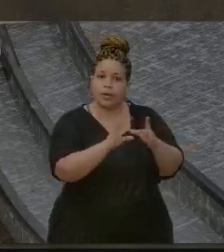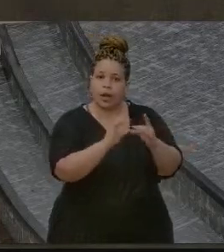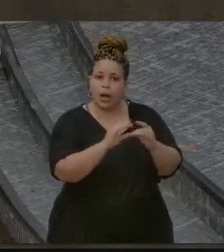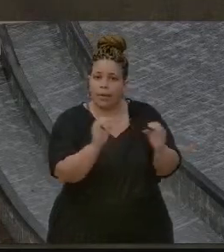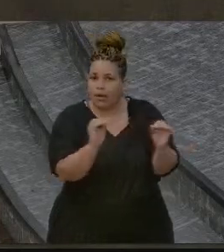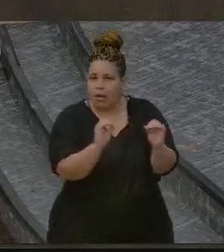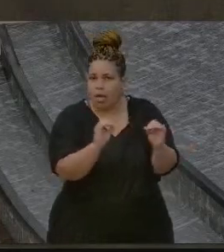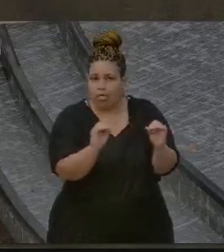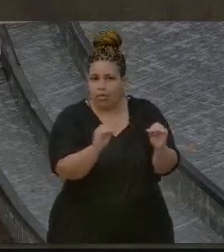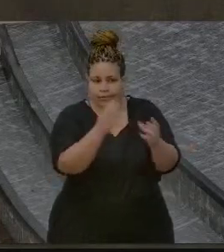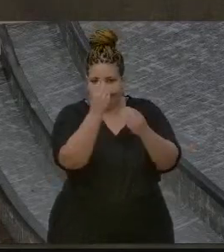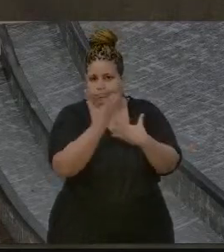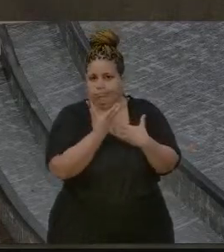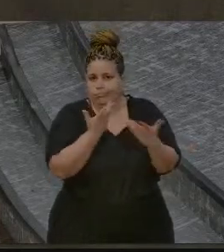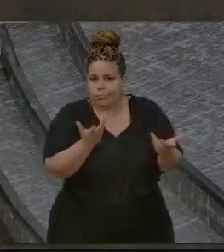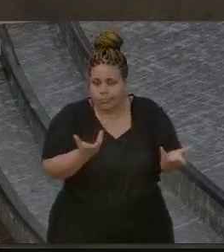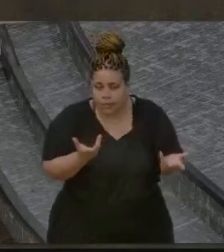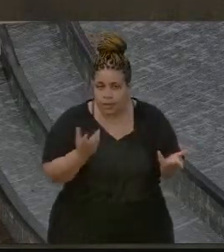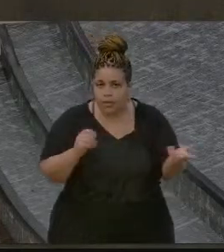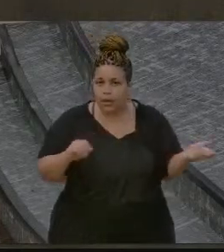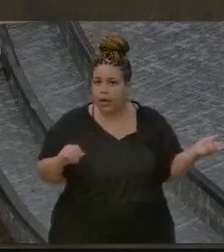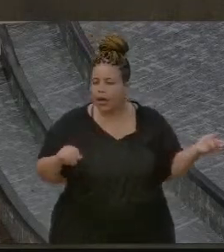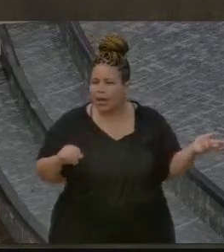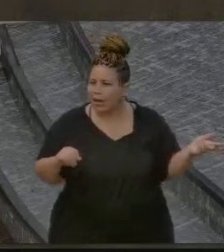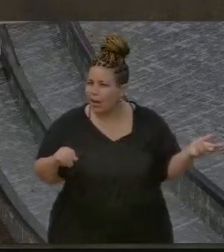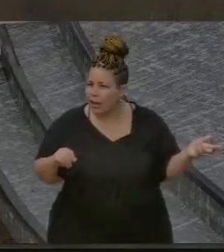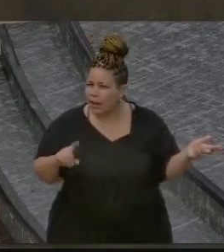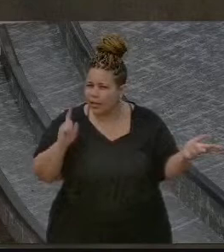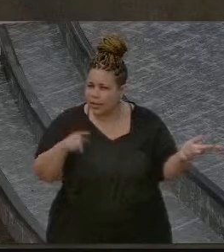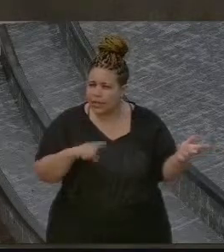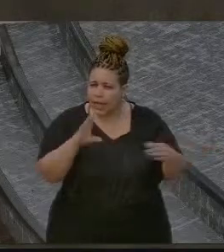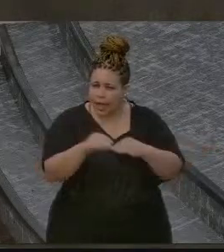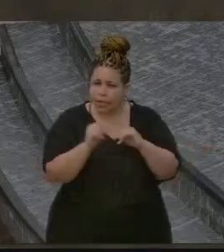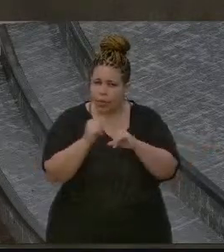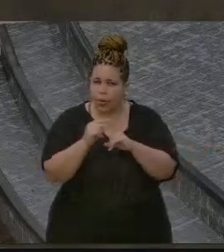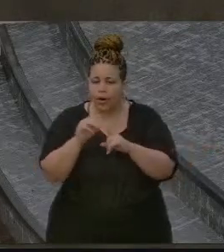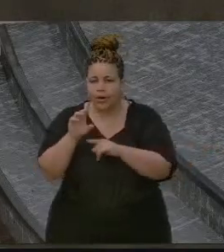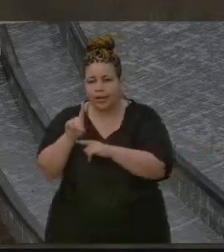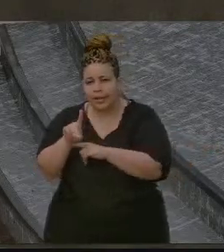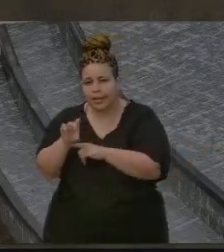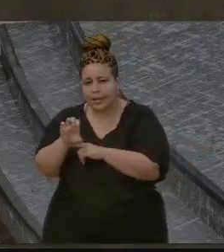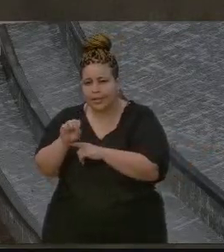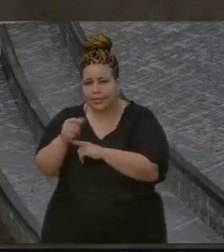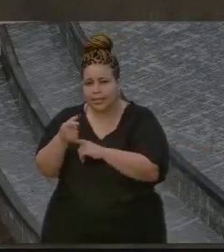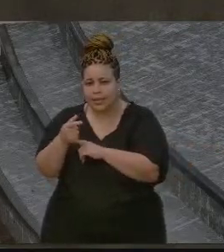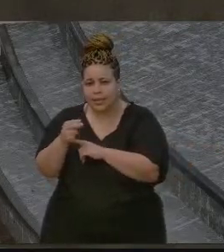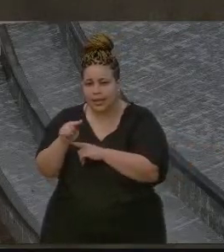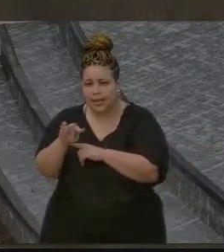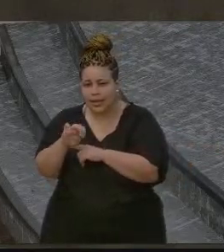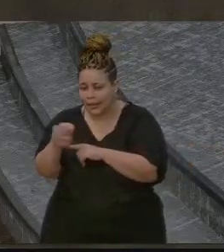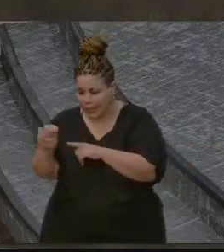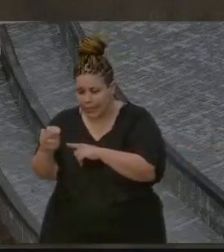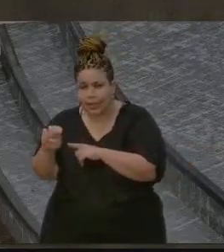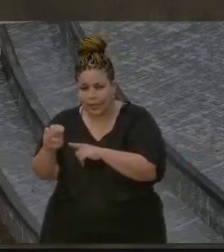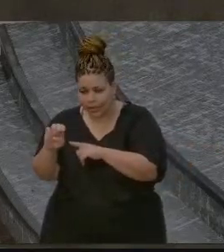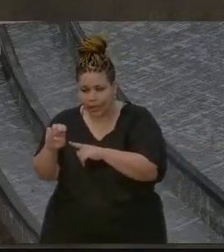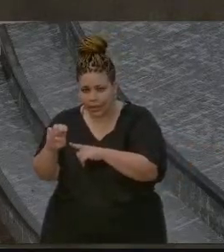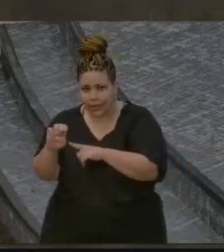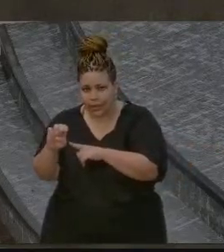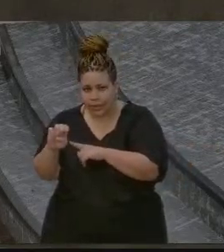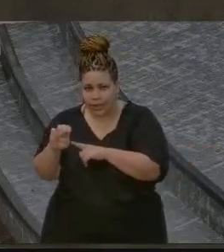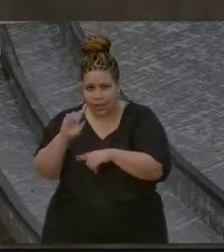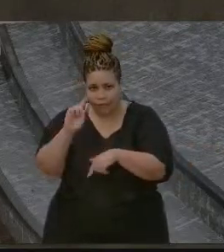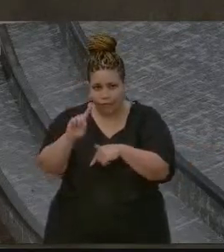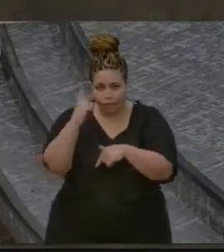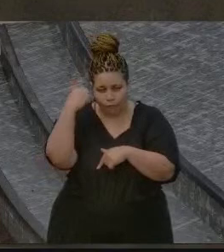at the meeting about whether there was a need to add the word designee in here after all of the superintendents, and